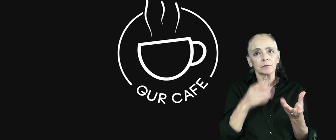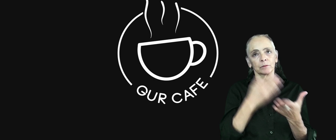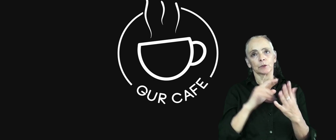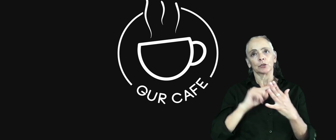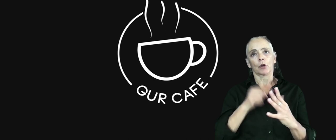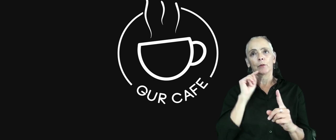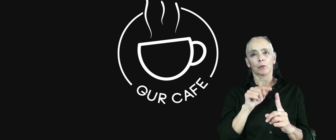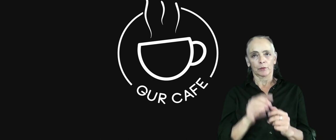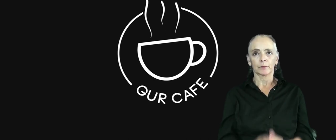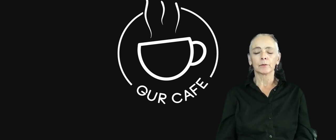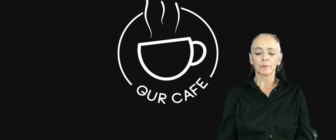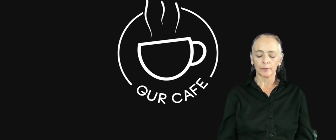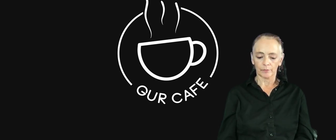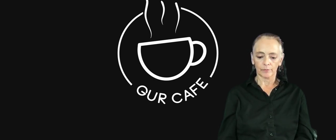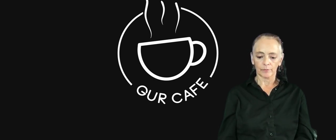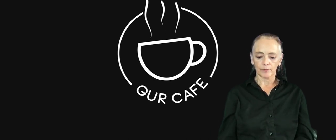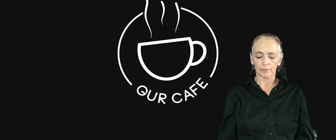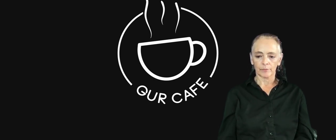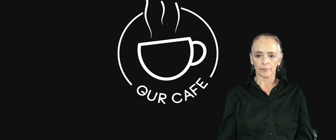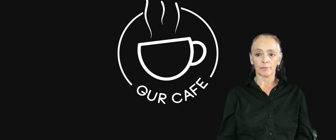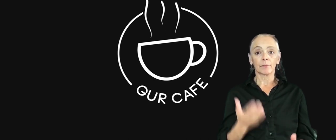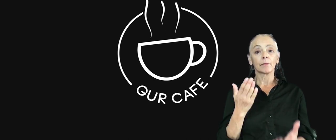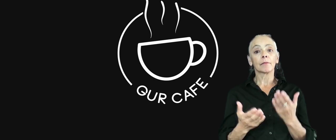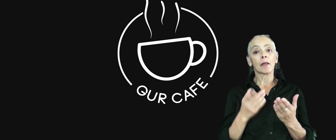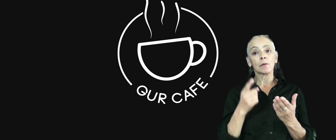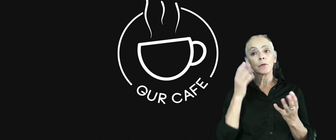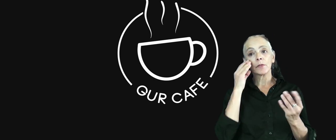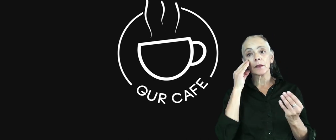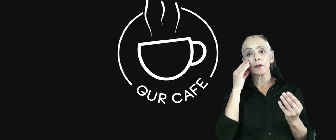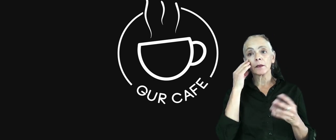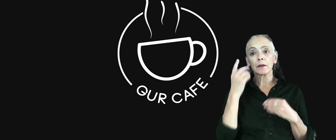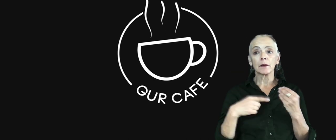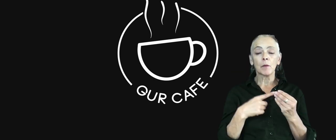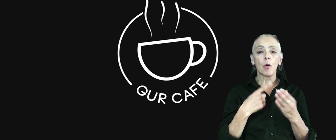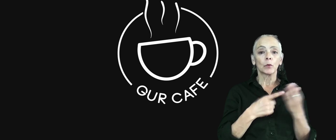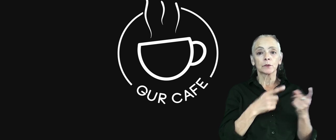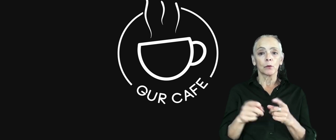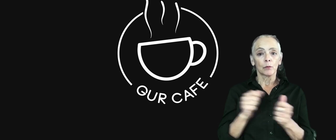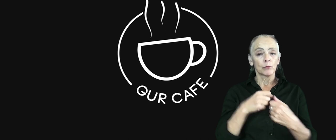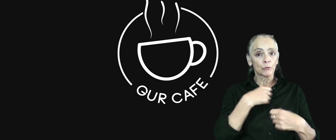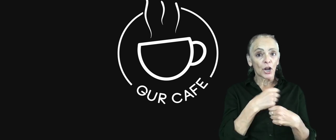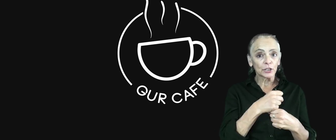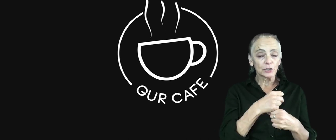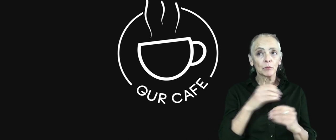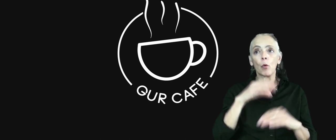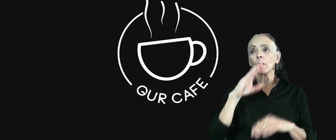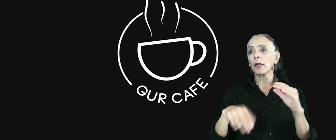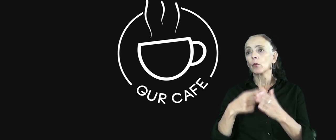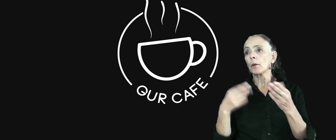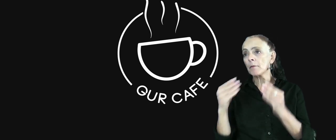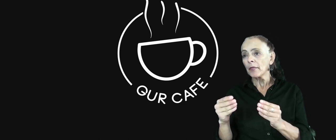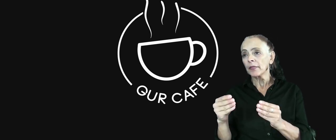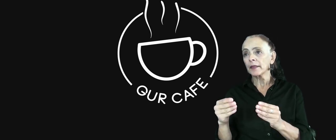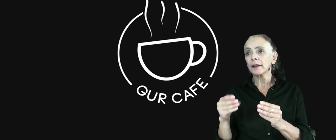because maybe you're more thinking about what's going on in the production than what method do I have to put